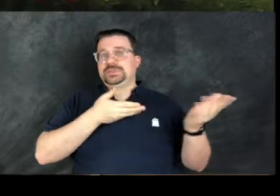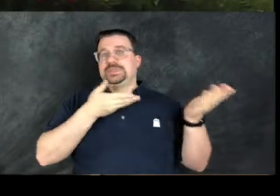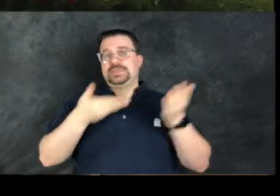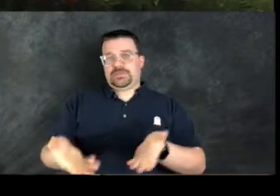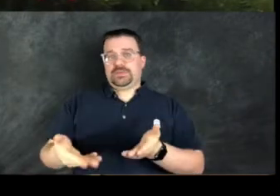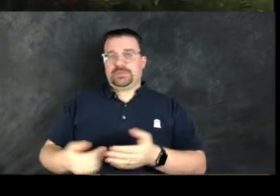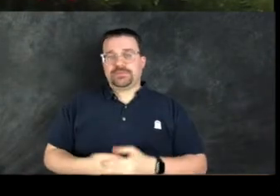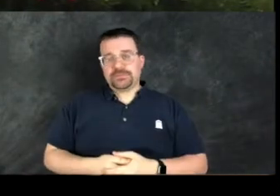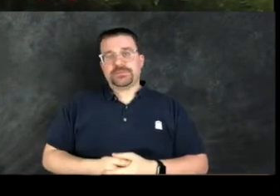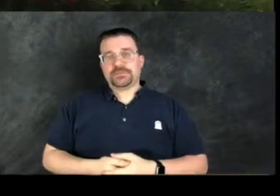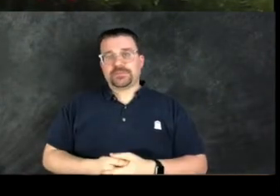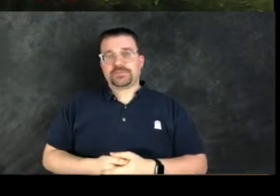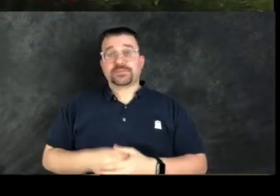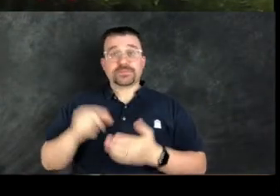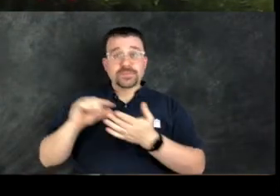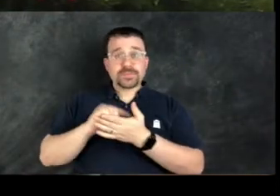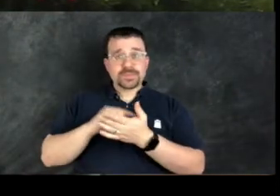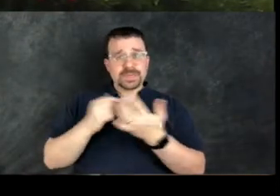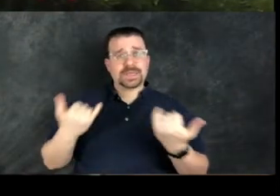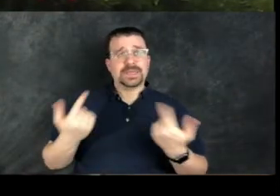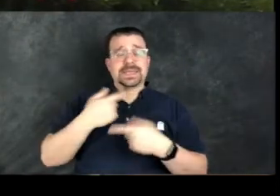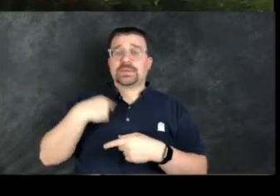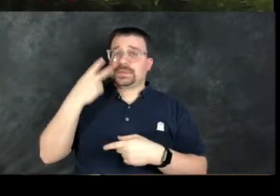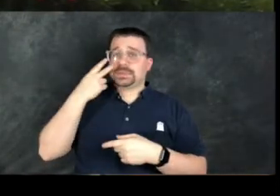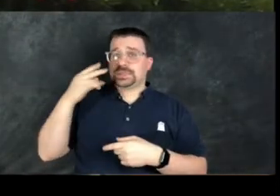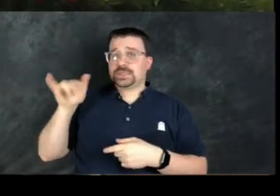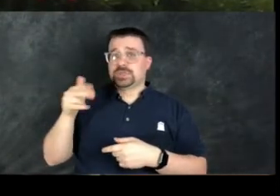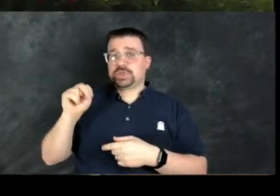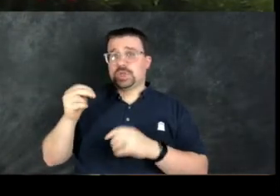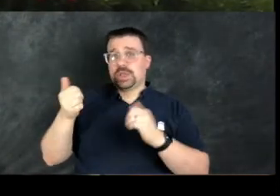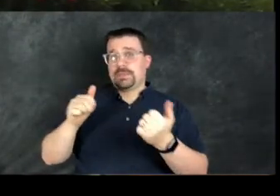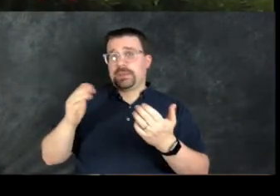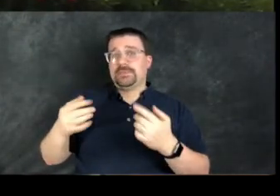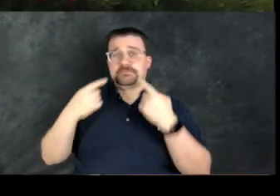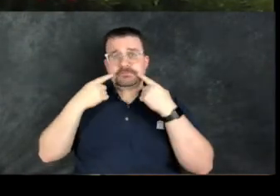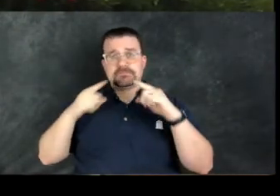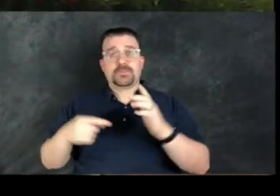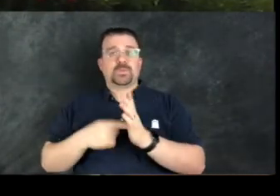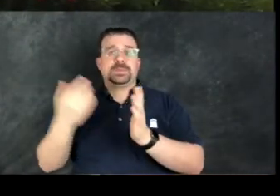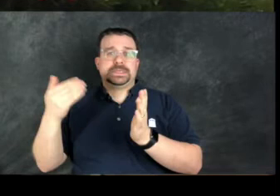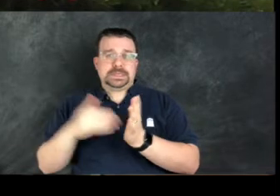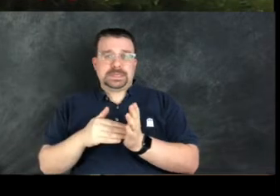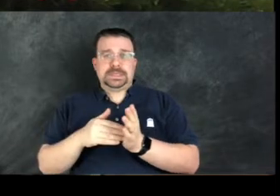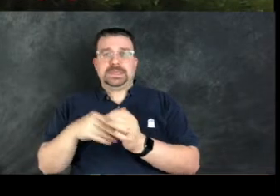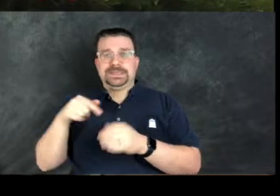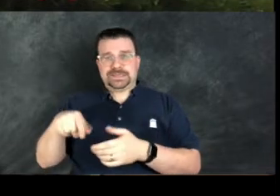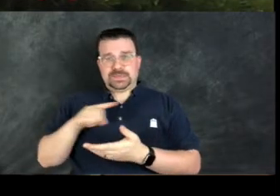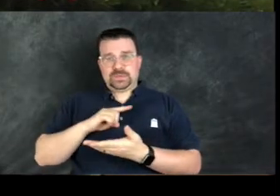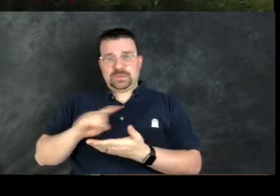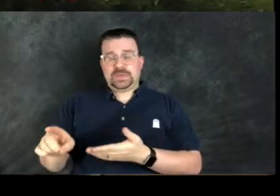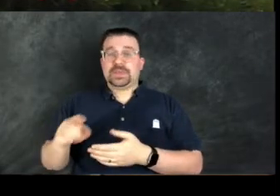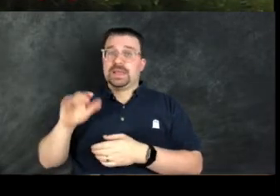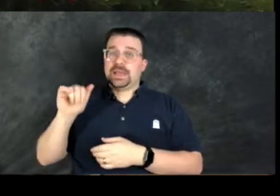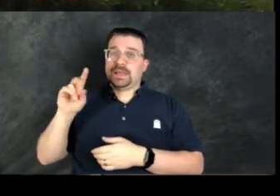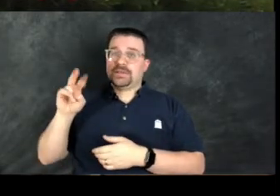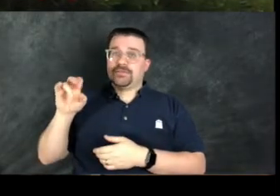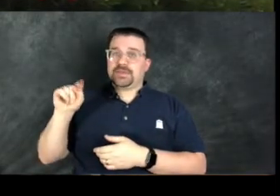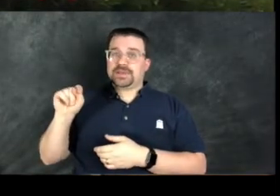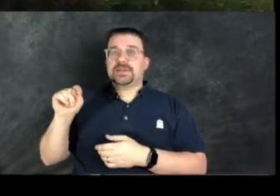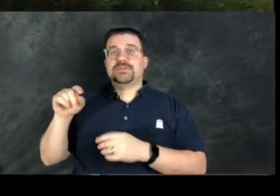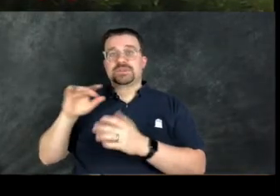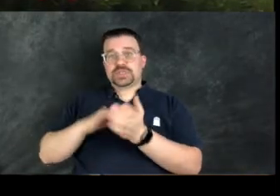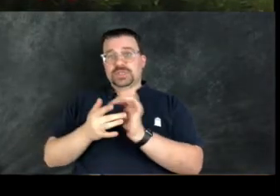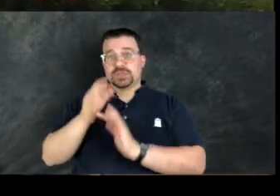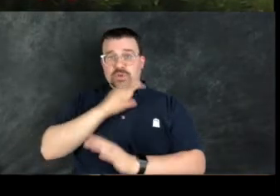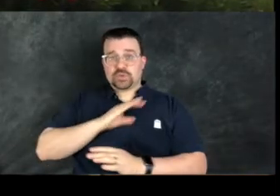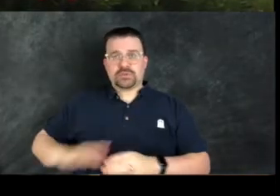In our gospel today, we see John the Baptist announcing once again this week that the advent of Jesus Christ represents